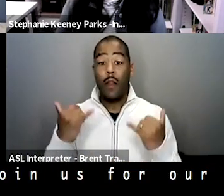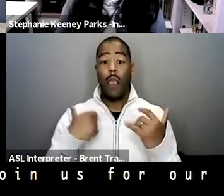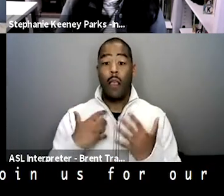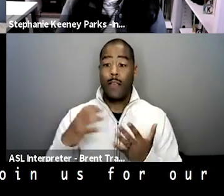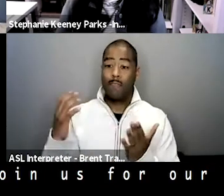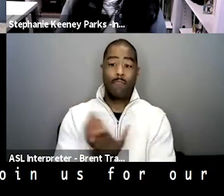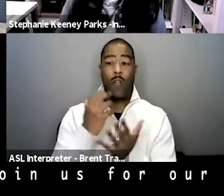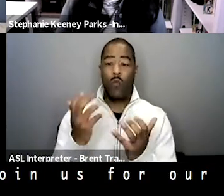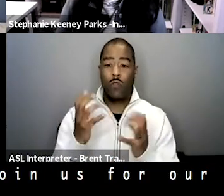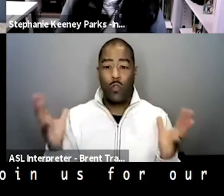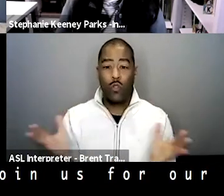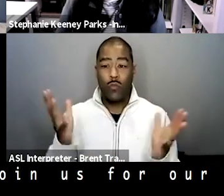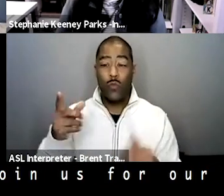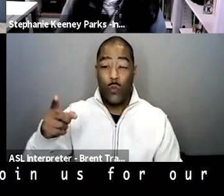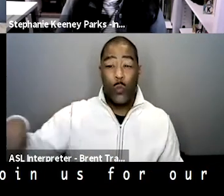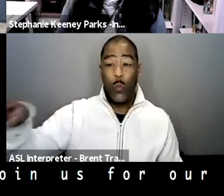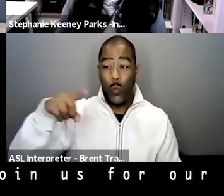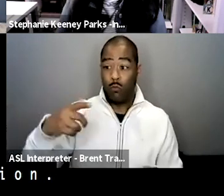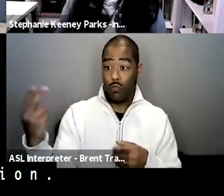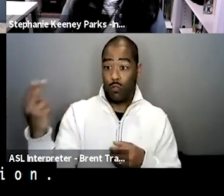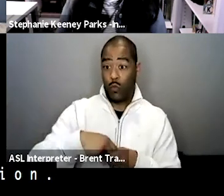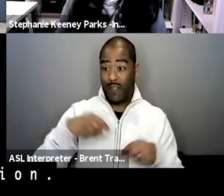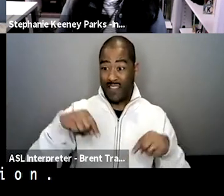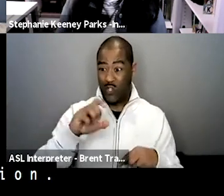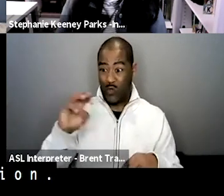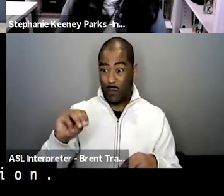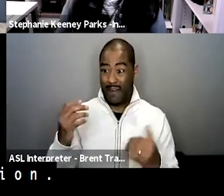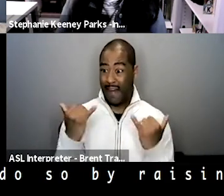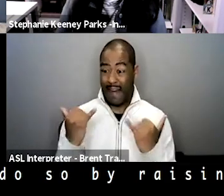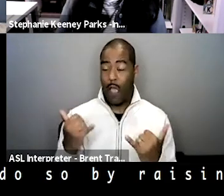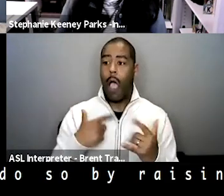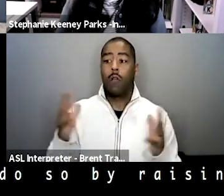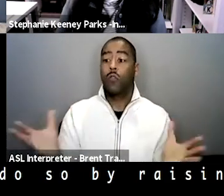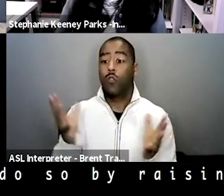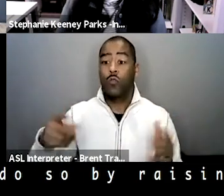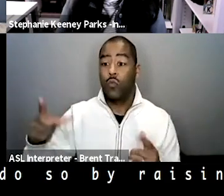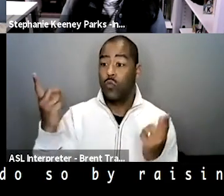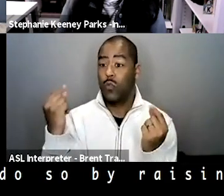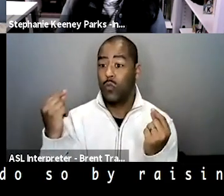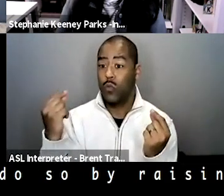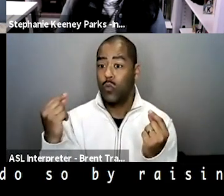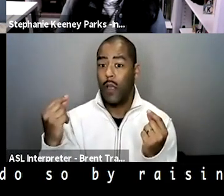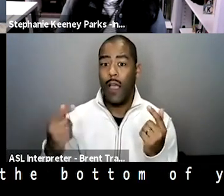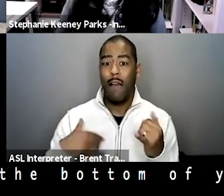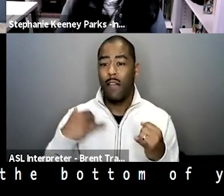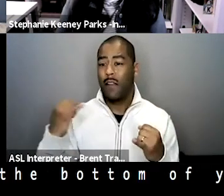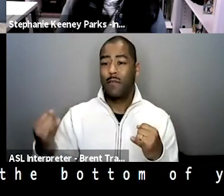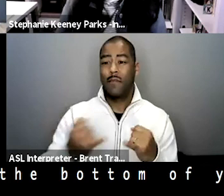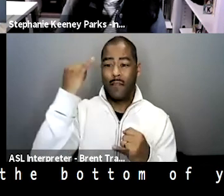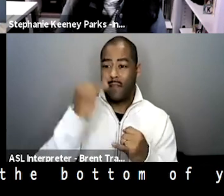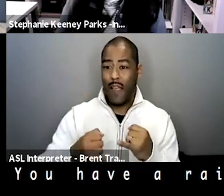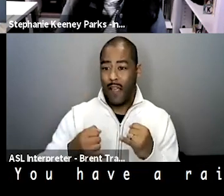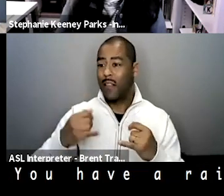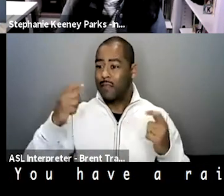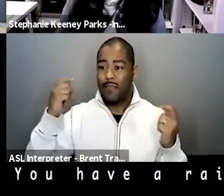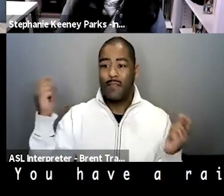who's on this Zoom session with us to please join us for our wrap-up celebration. And you can do so by raising